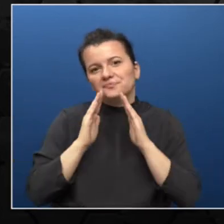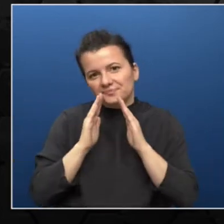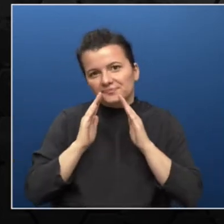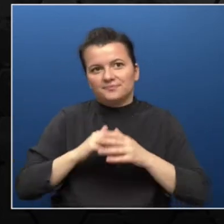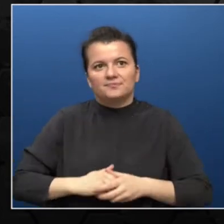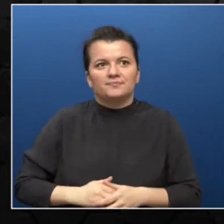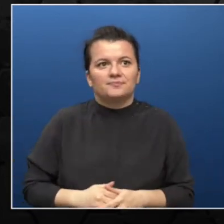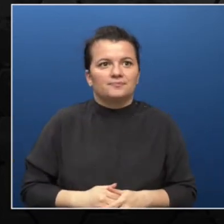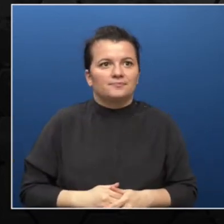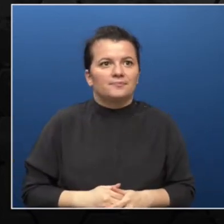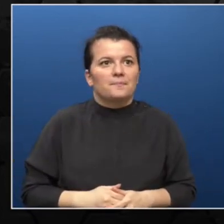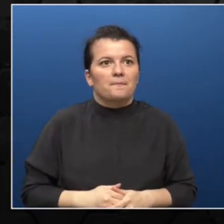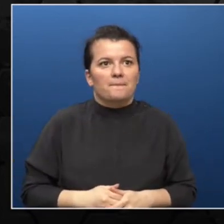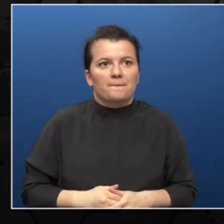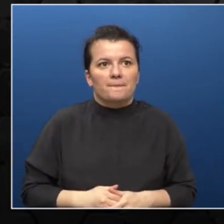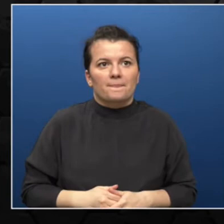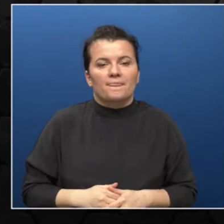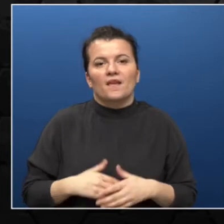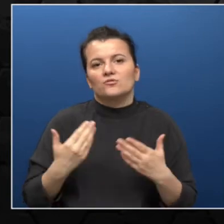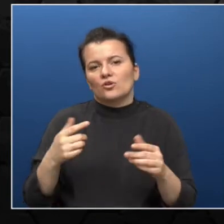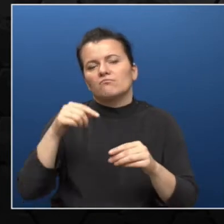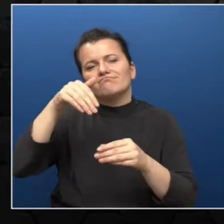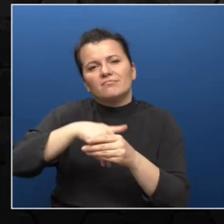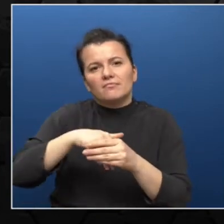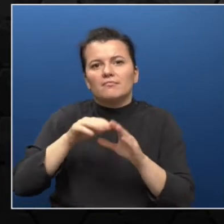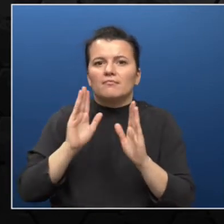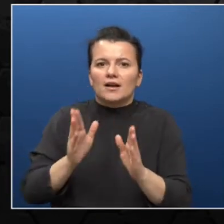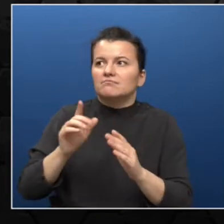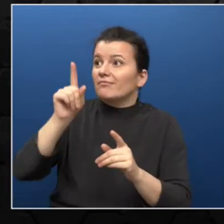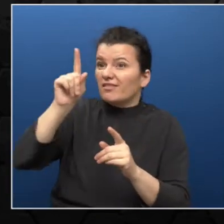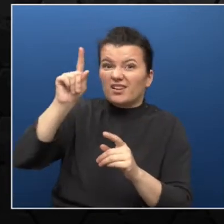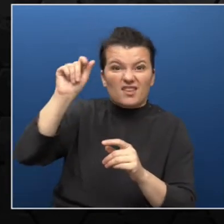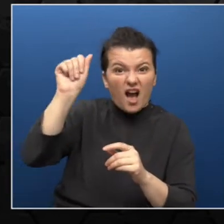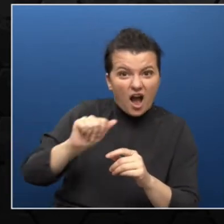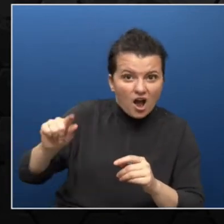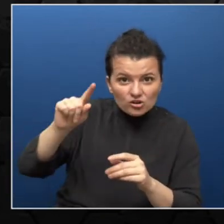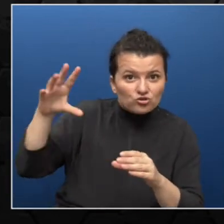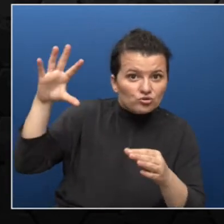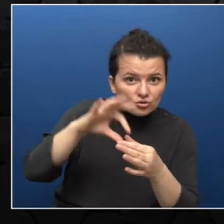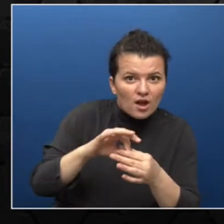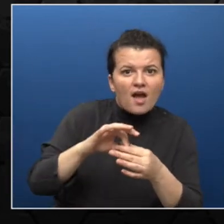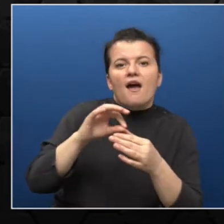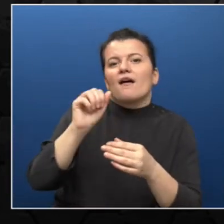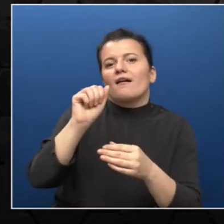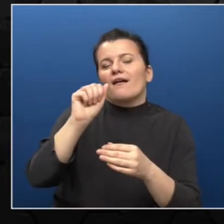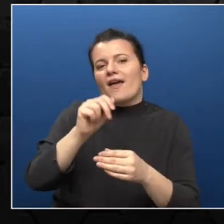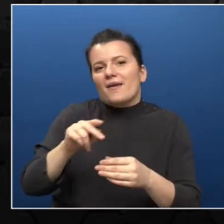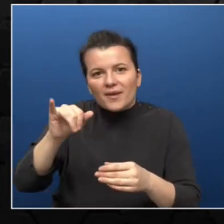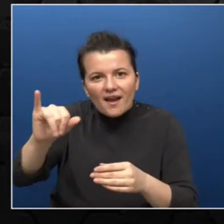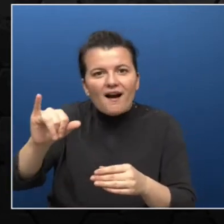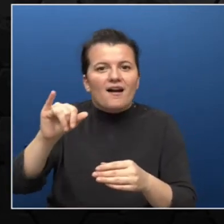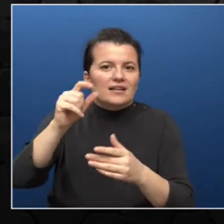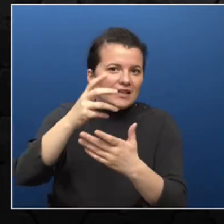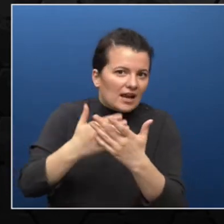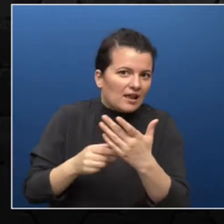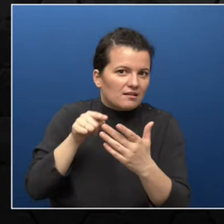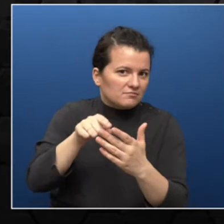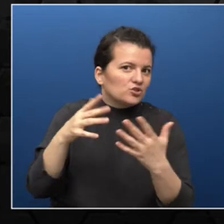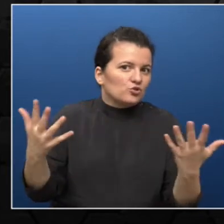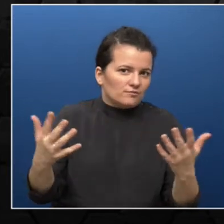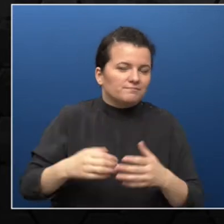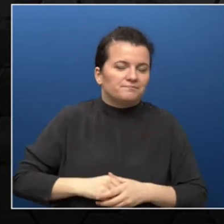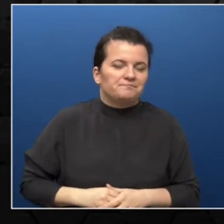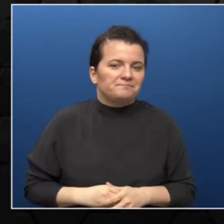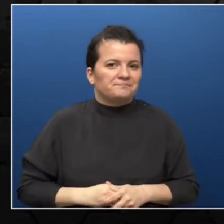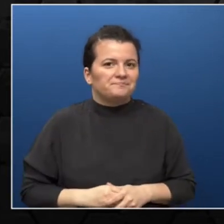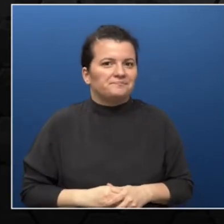sentiment analysis API works on Azure. So it generally gives us the percentage of negative, positive, and neutral.